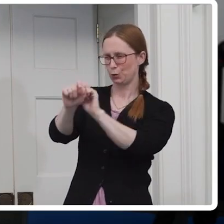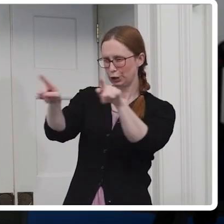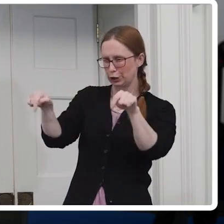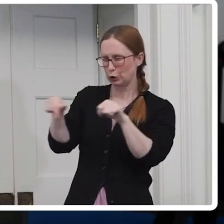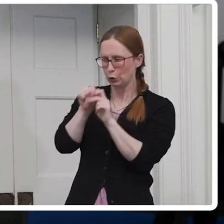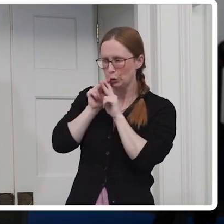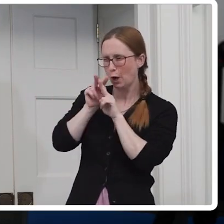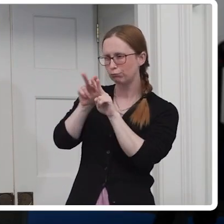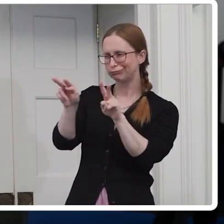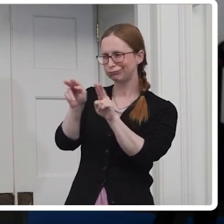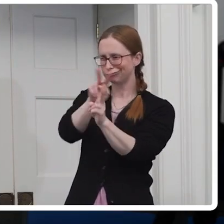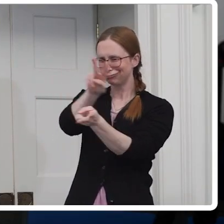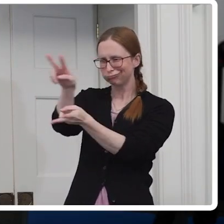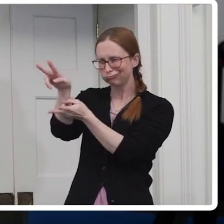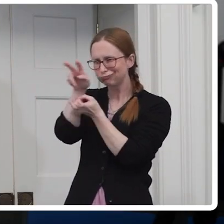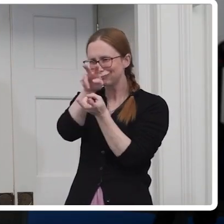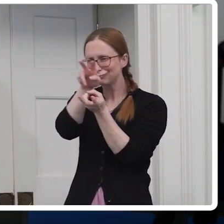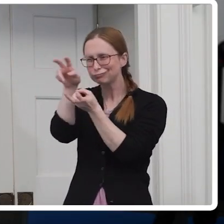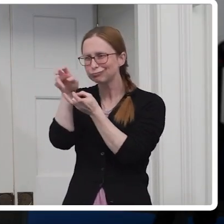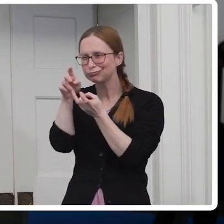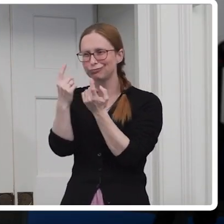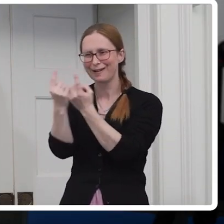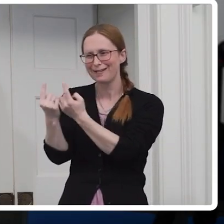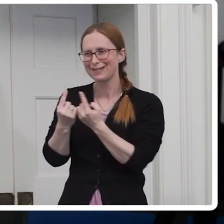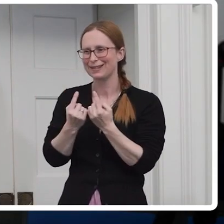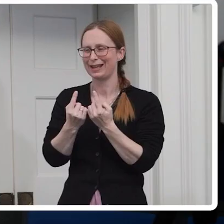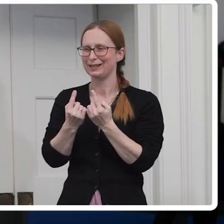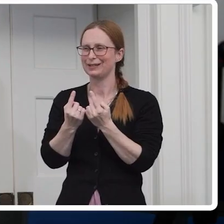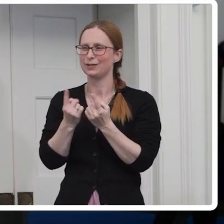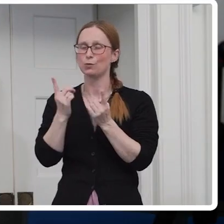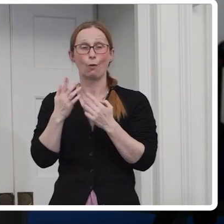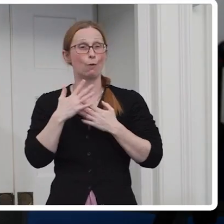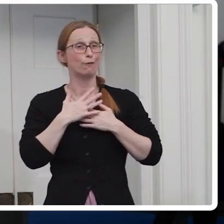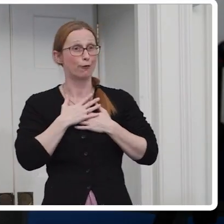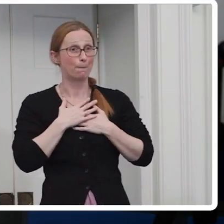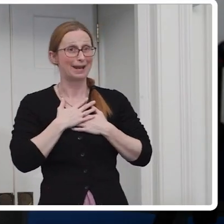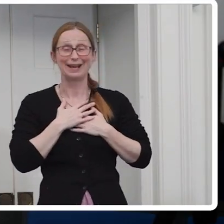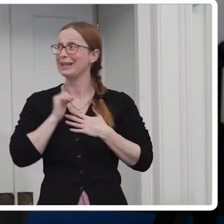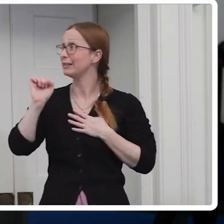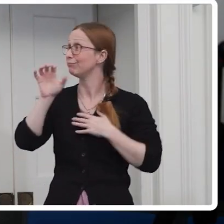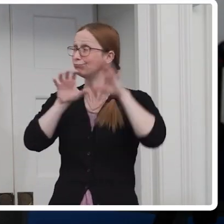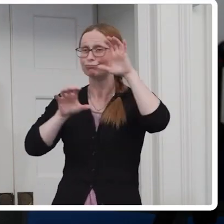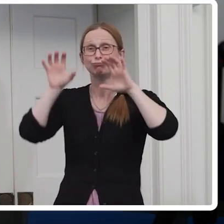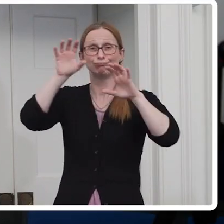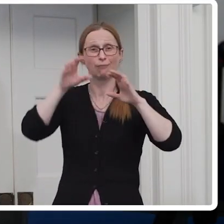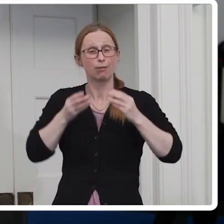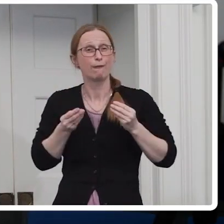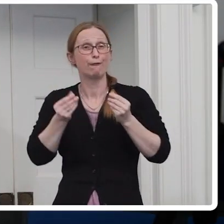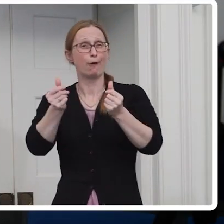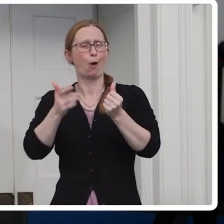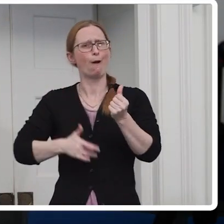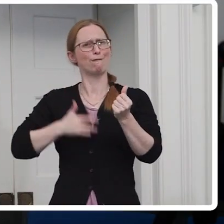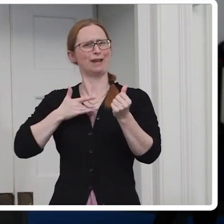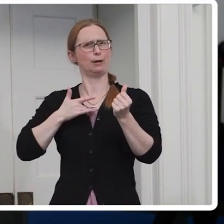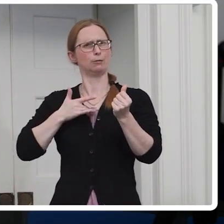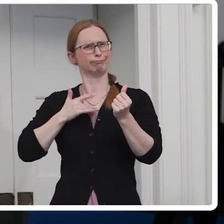window of Grace's studio, and I could see all of these items. And to me, it just, the composition and the flow